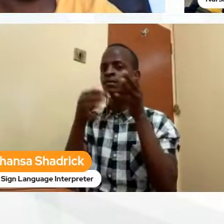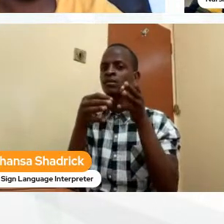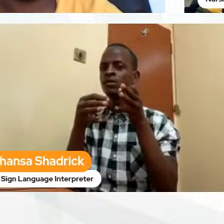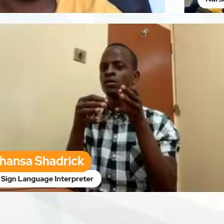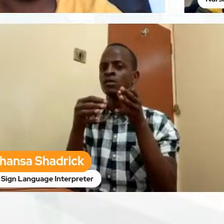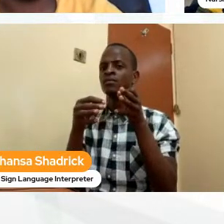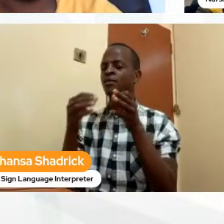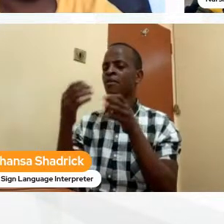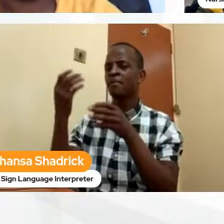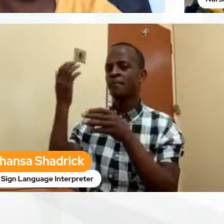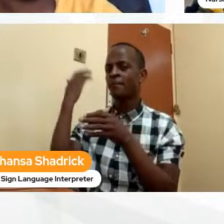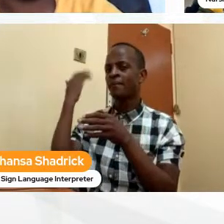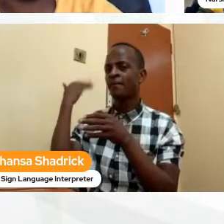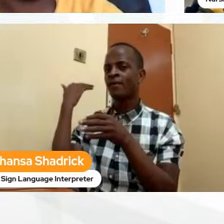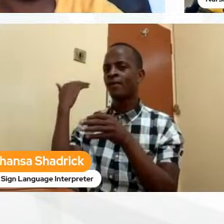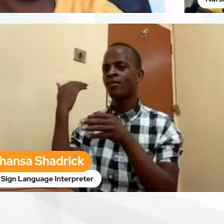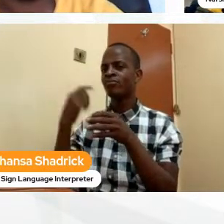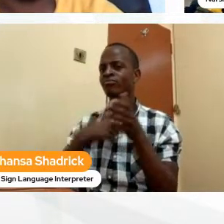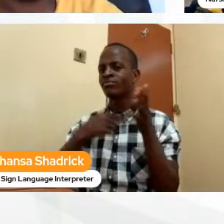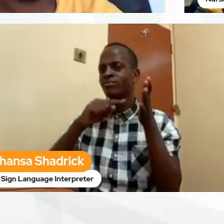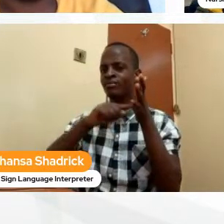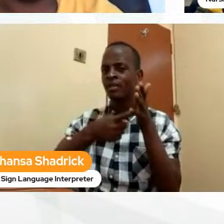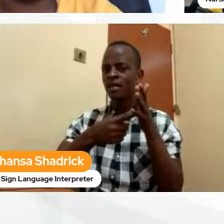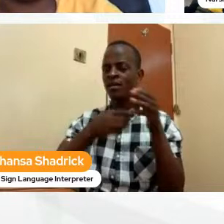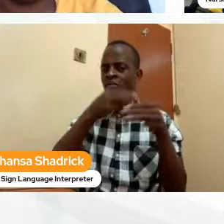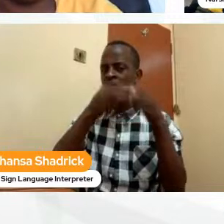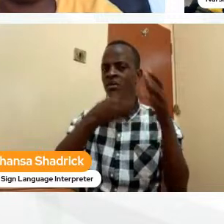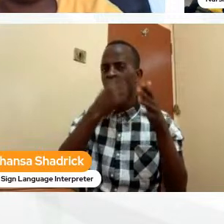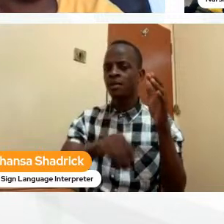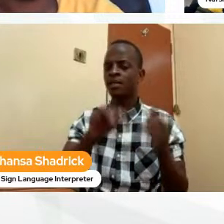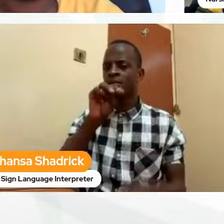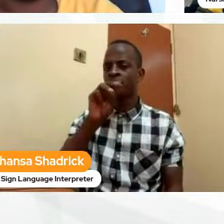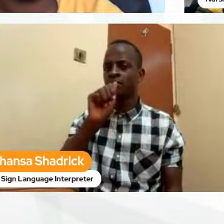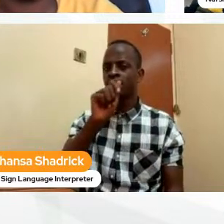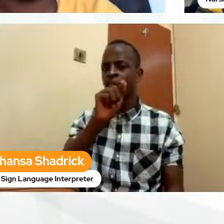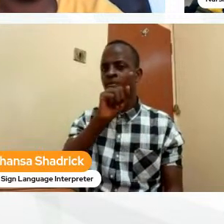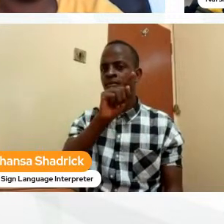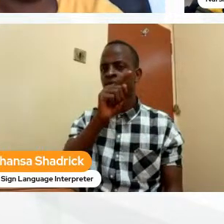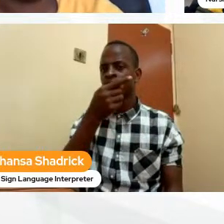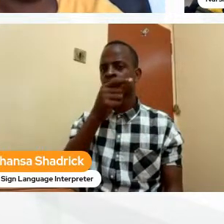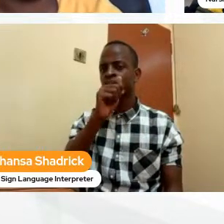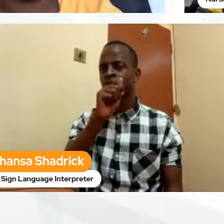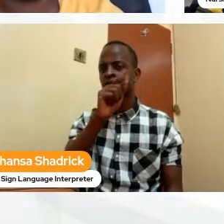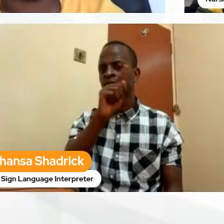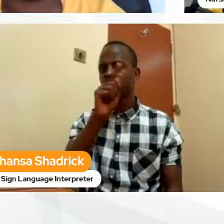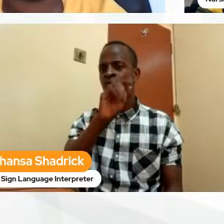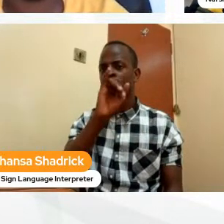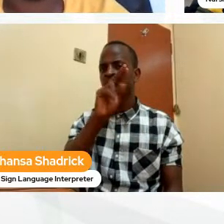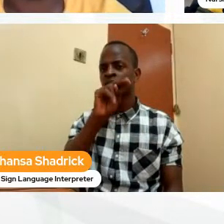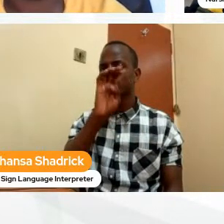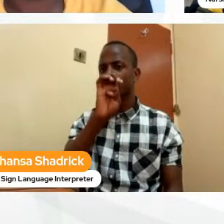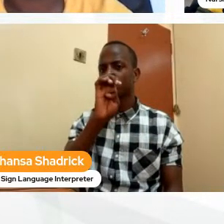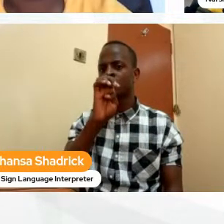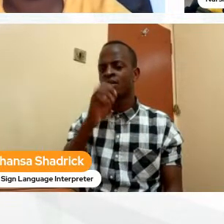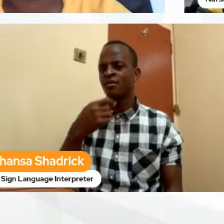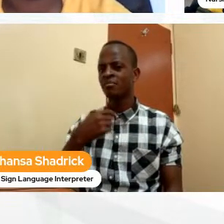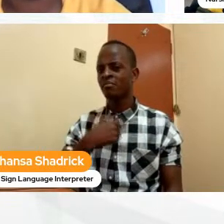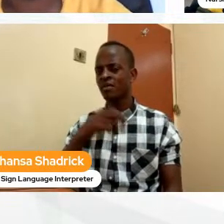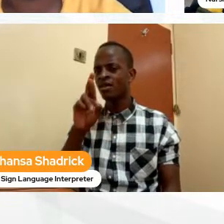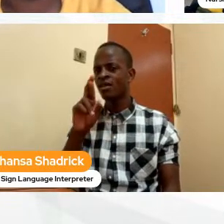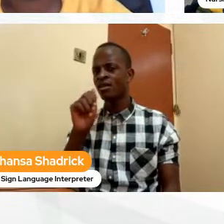back, like to define what the magazine is, but none other than less and must talk about what the RAHi magazine